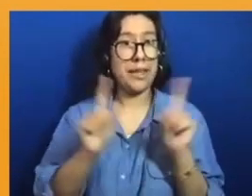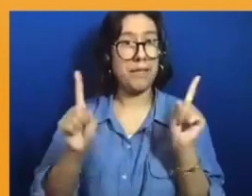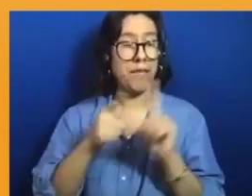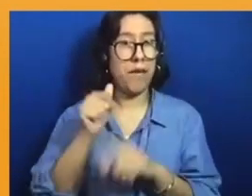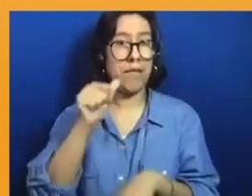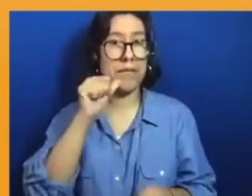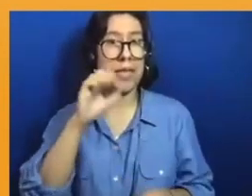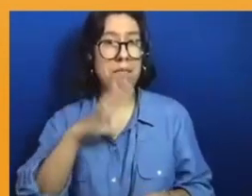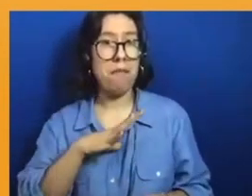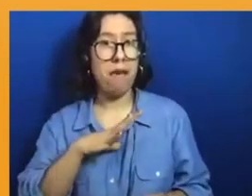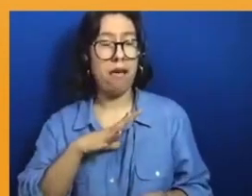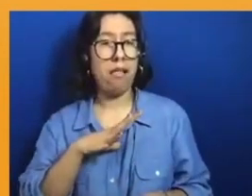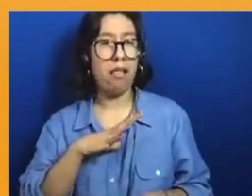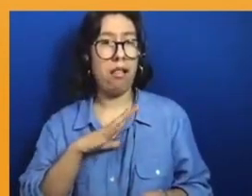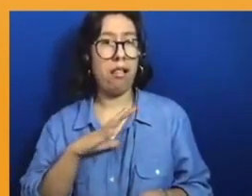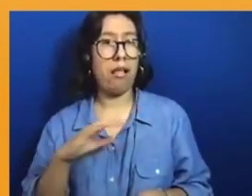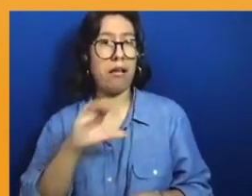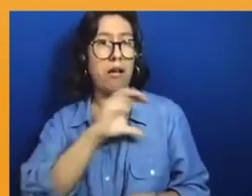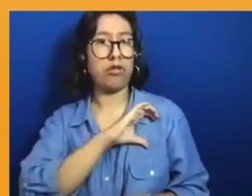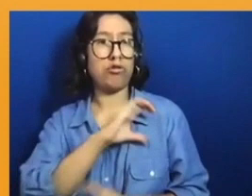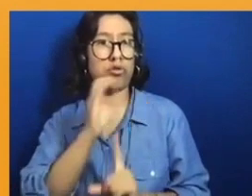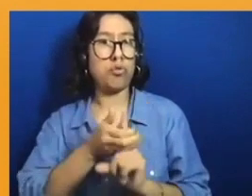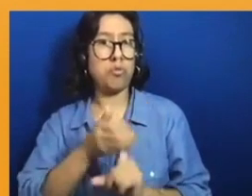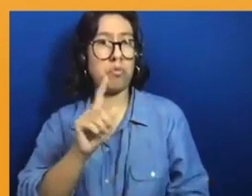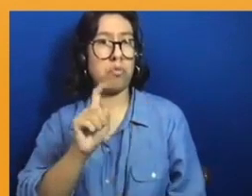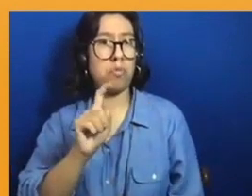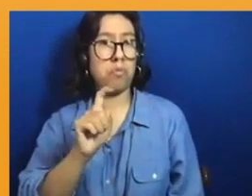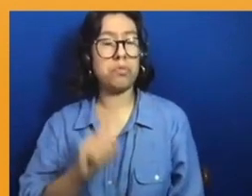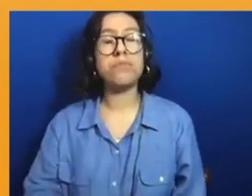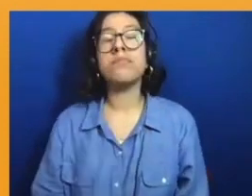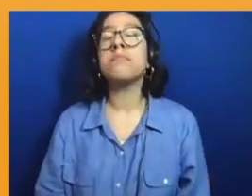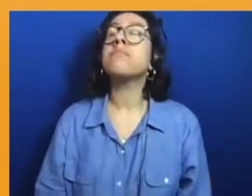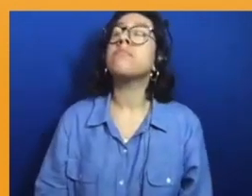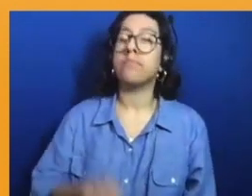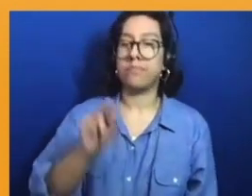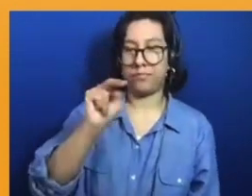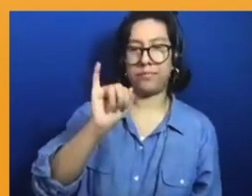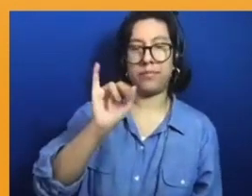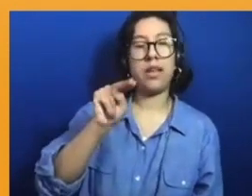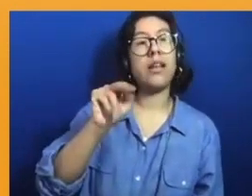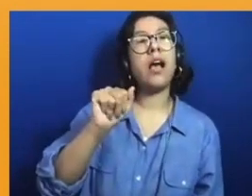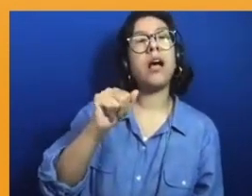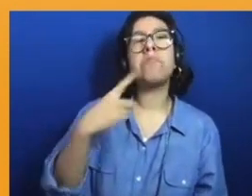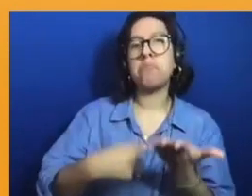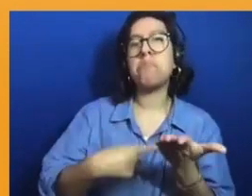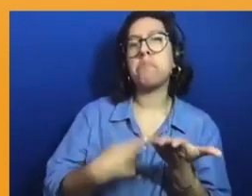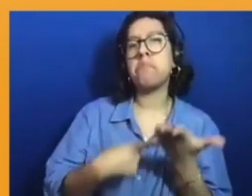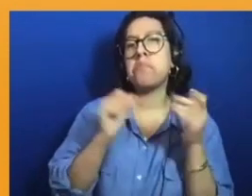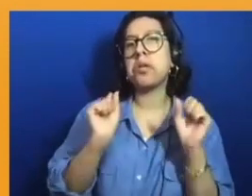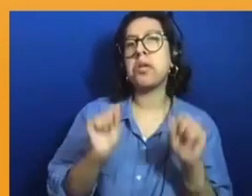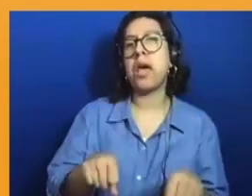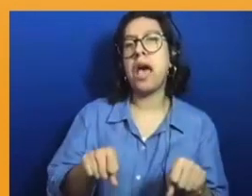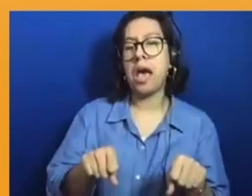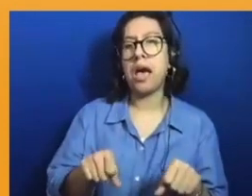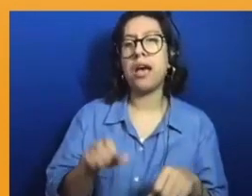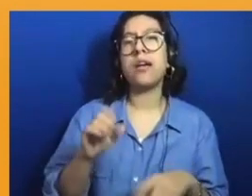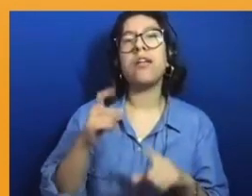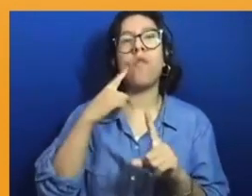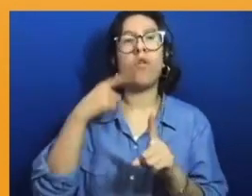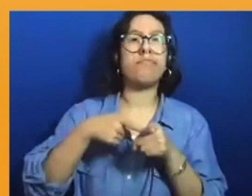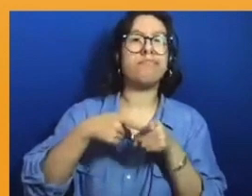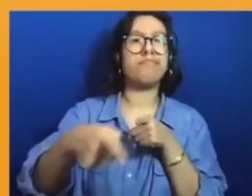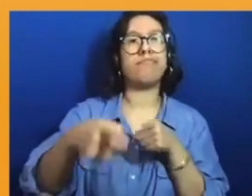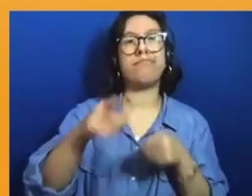dance costume? So sometimes it can be. Normally in Bharatanatyam, we,